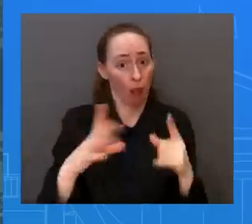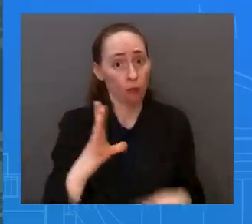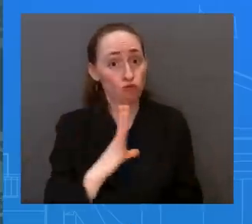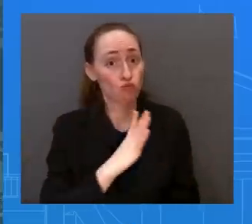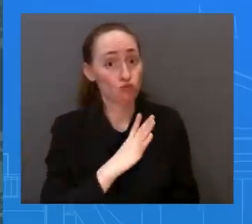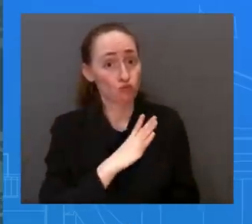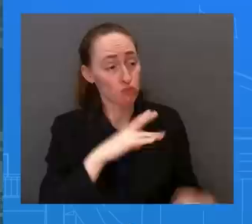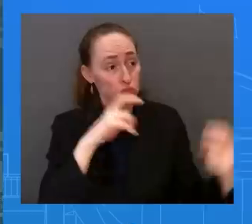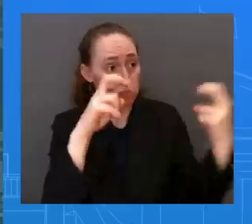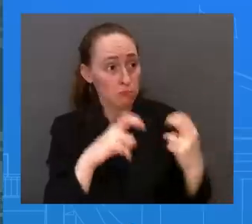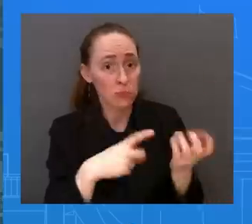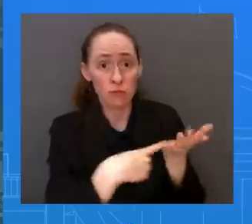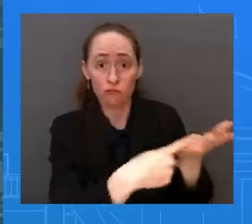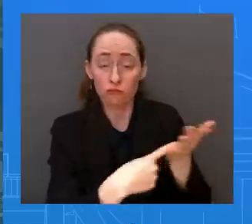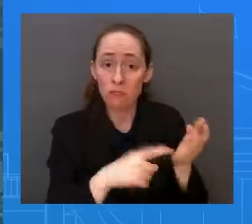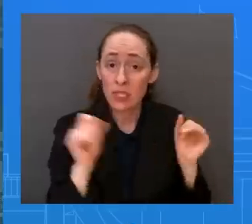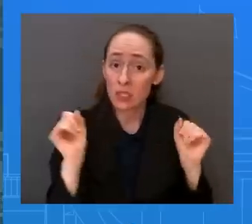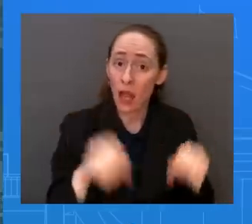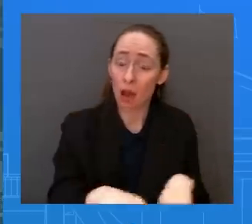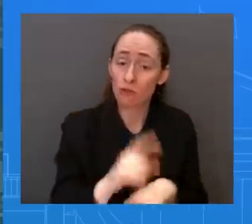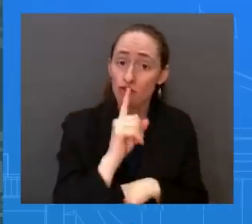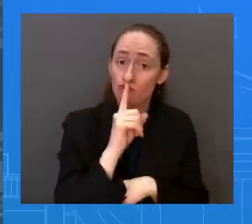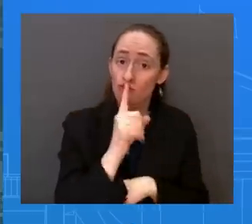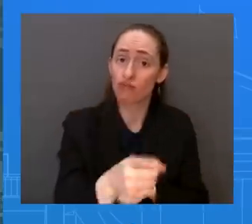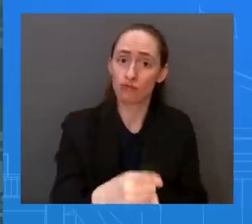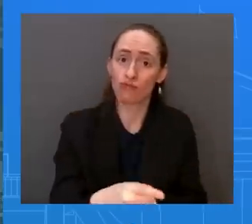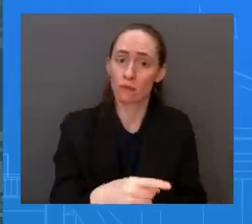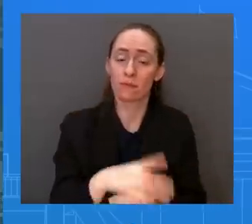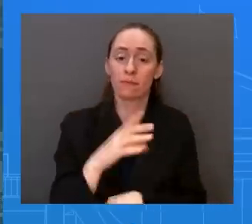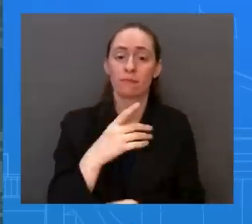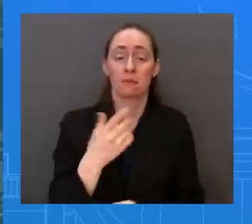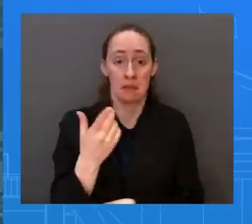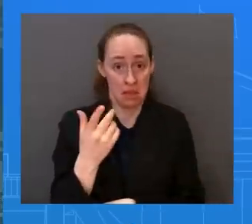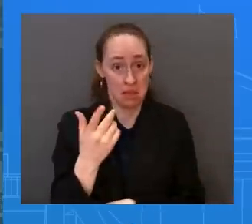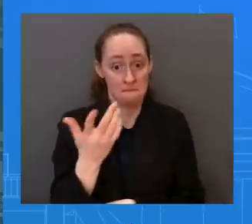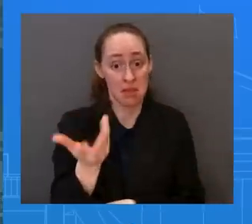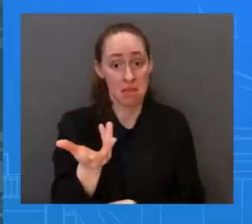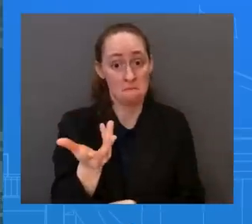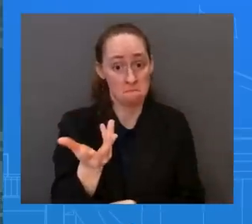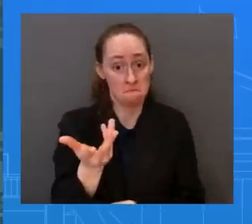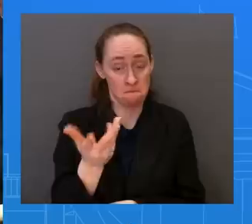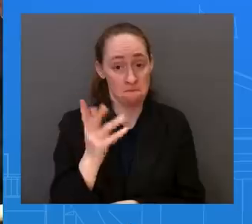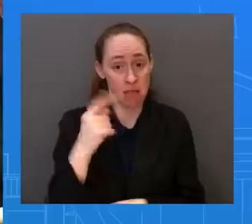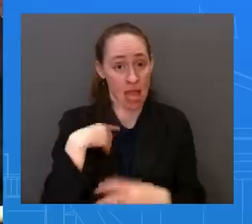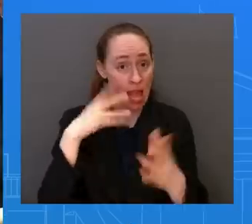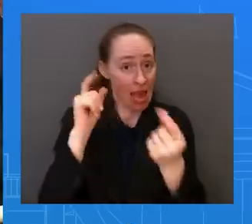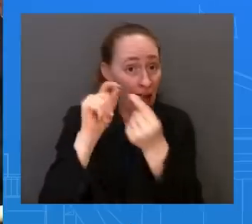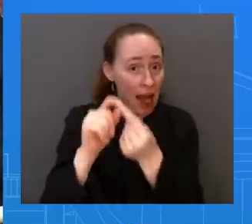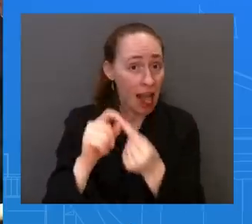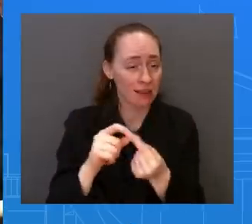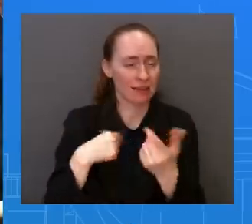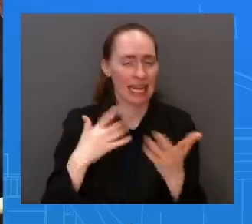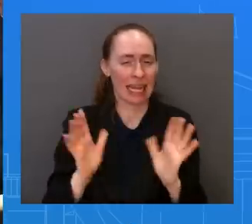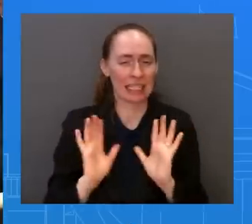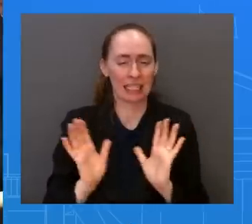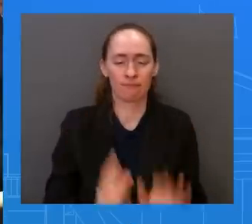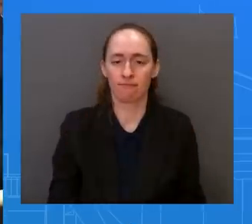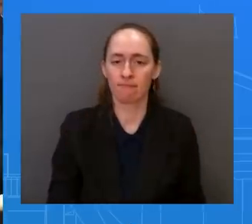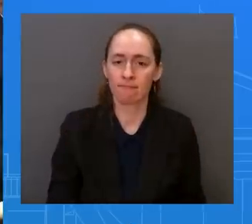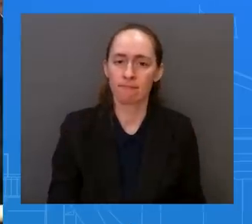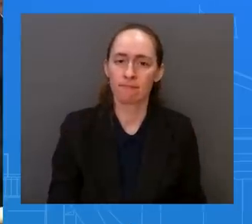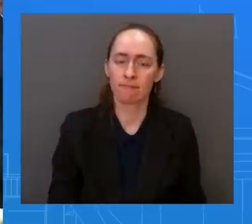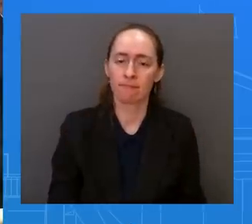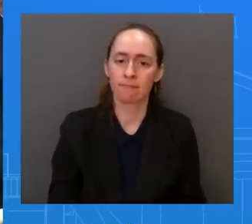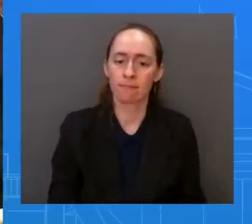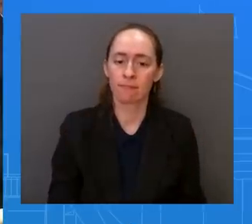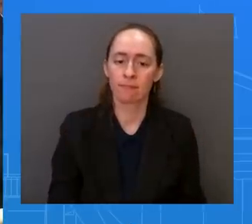do the briefing, but just not going to get into the specifics of who. And just on a third topic, number of surveys, including from the AP